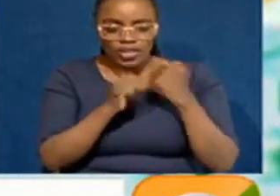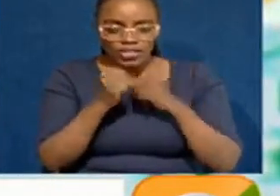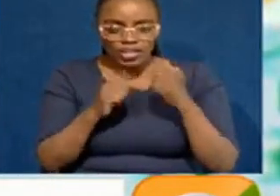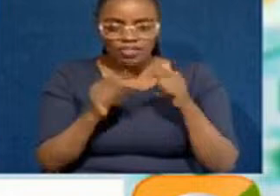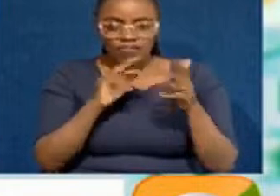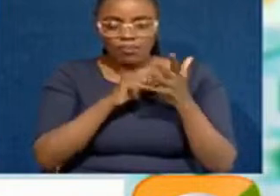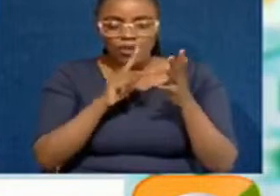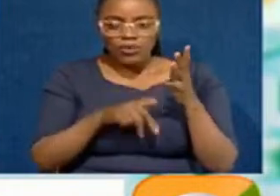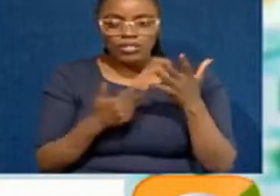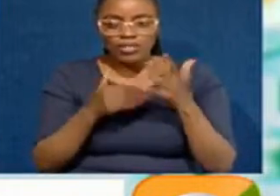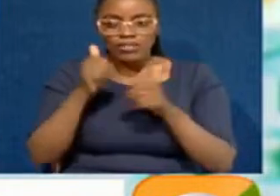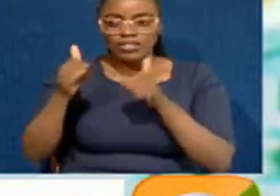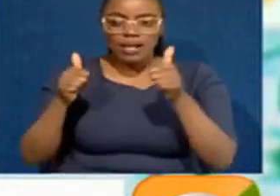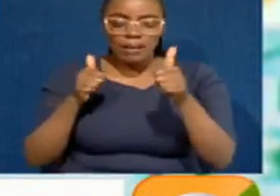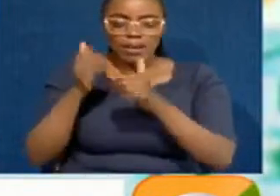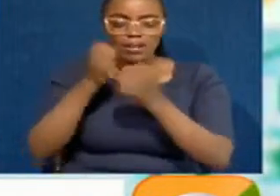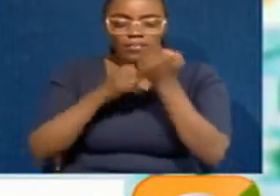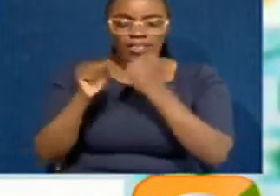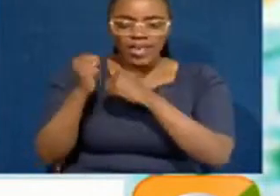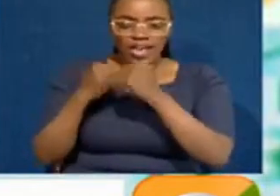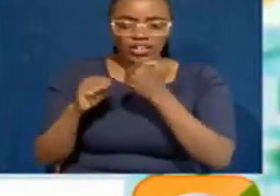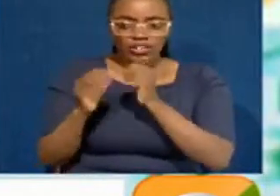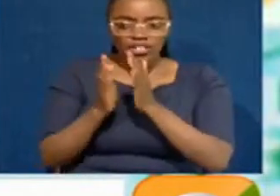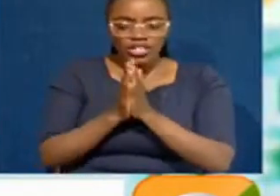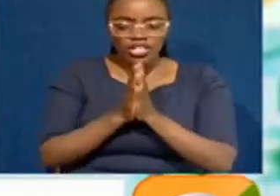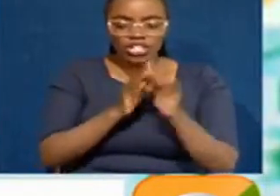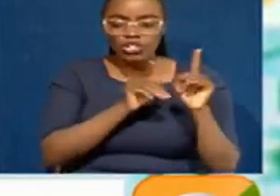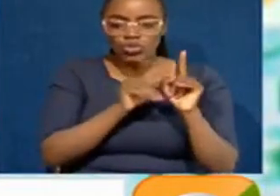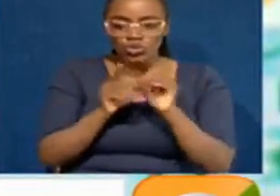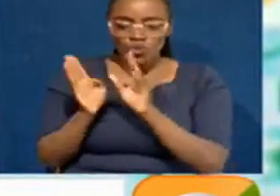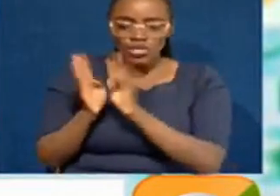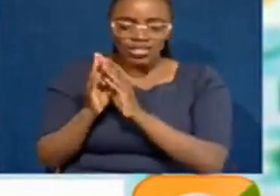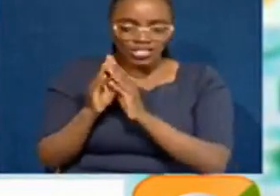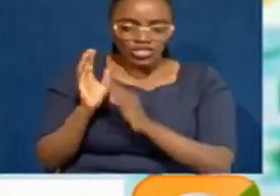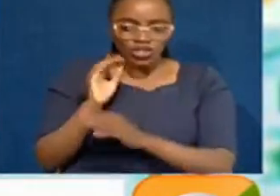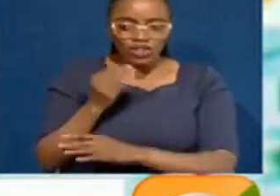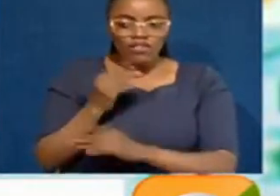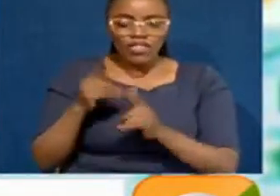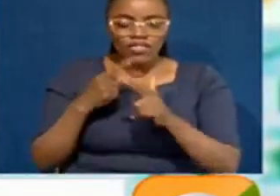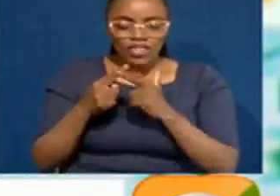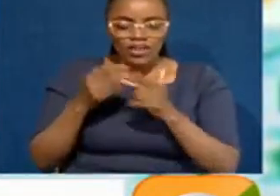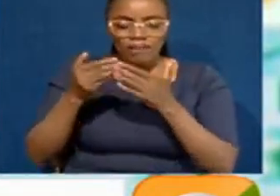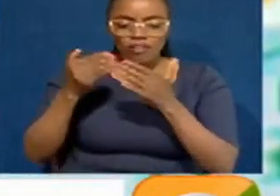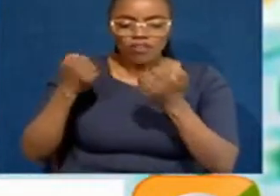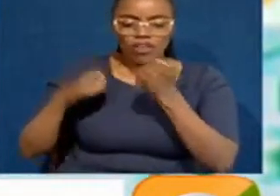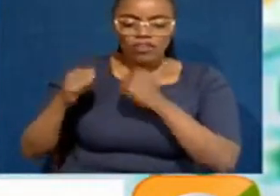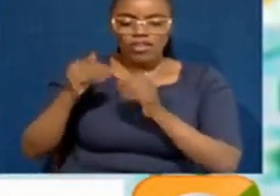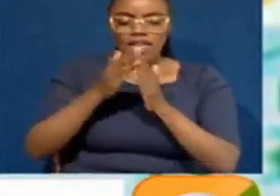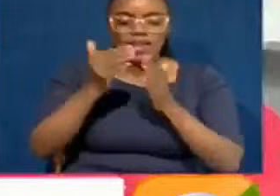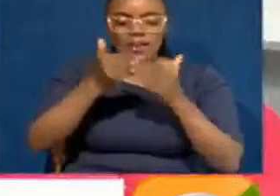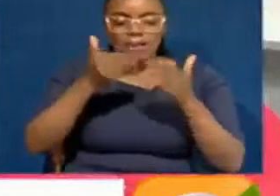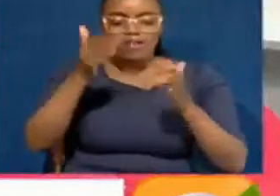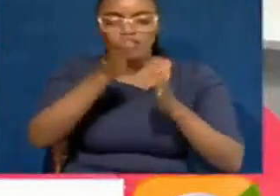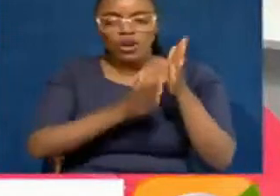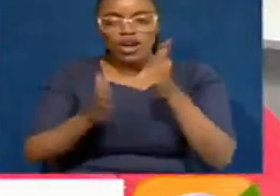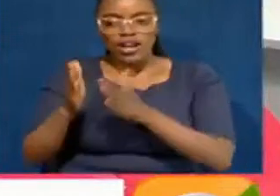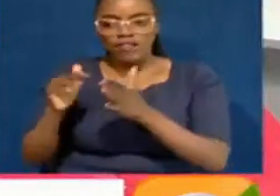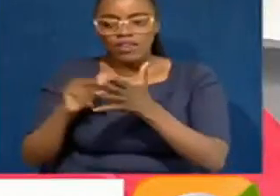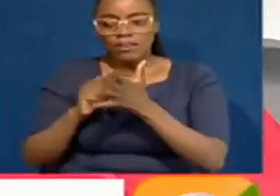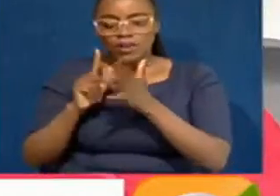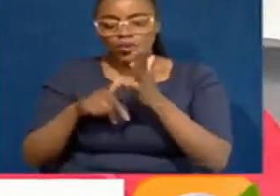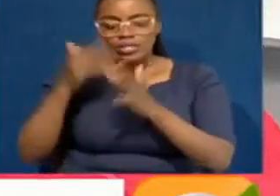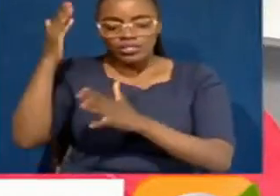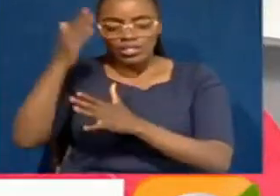so predefined action, and predefined thresholds, pre-identified actions, and pre-arranged finance. So a three-pillar